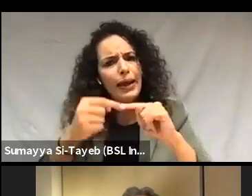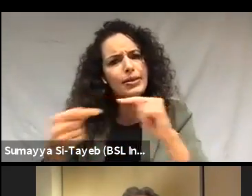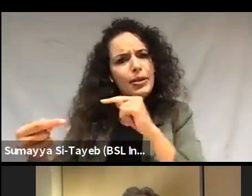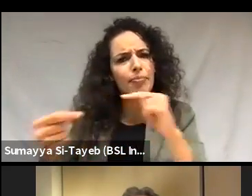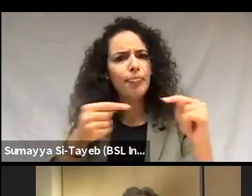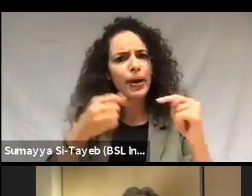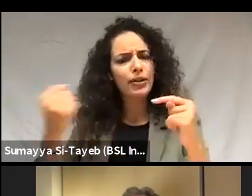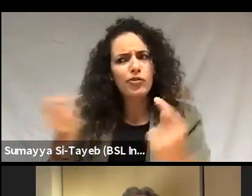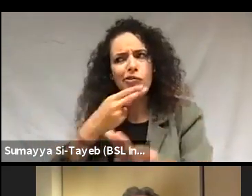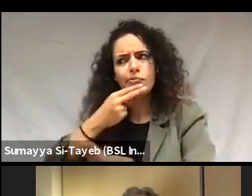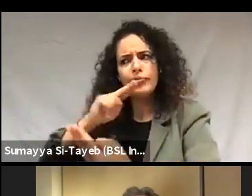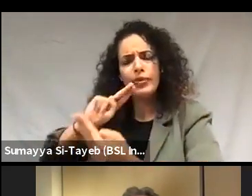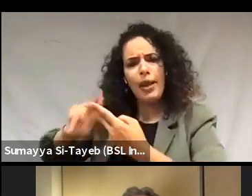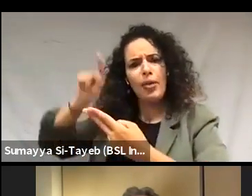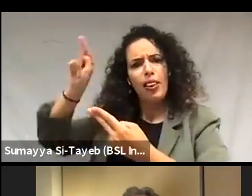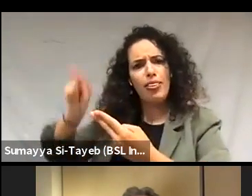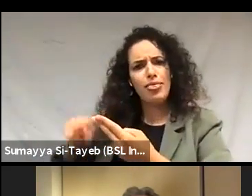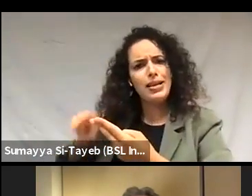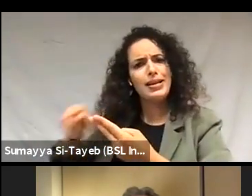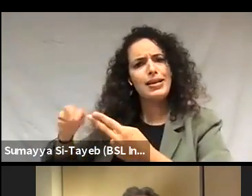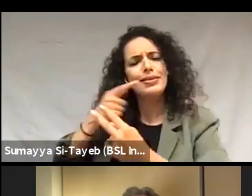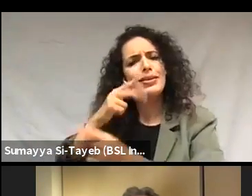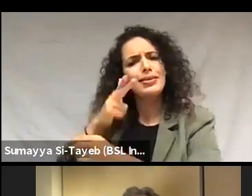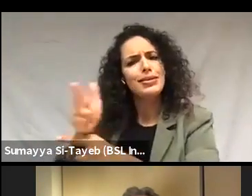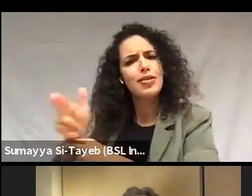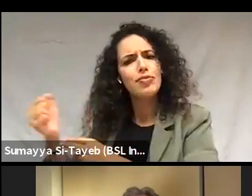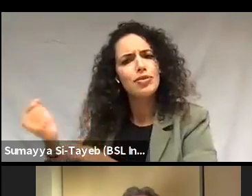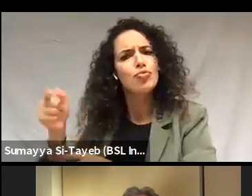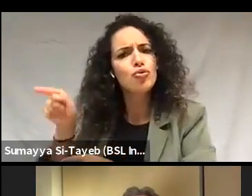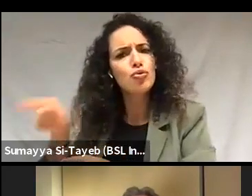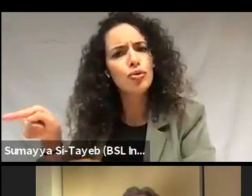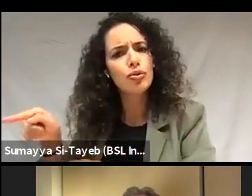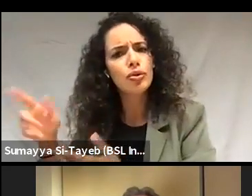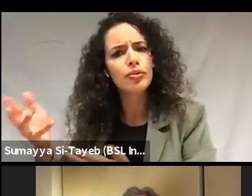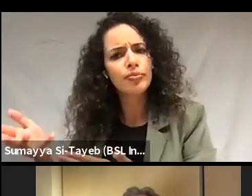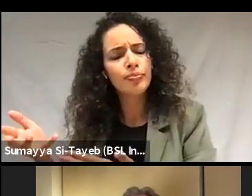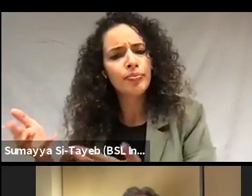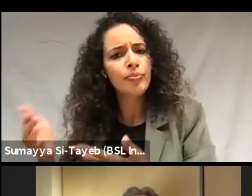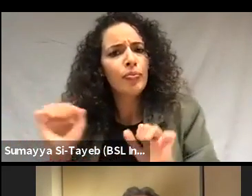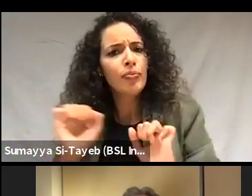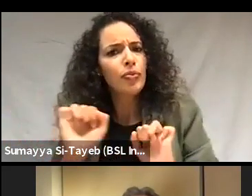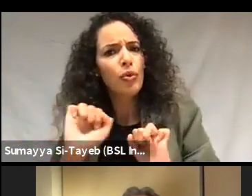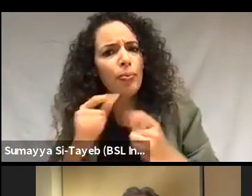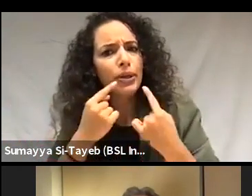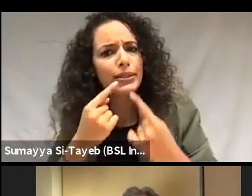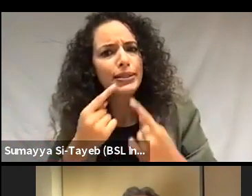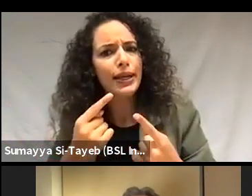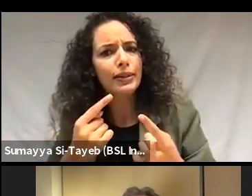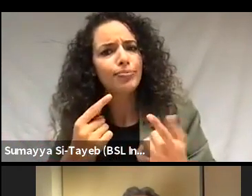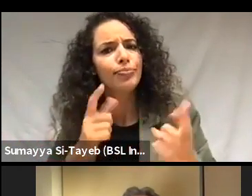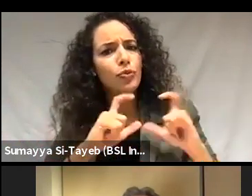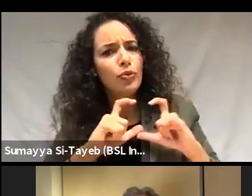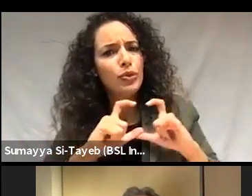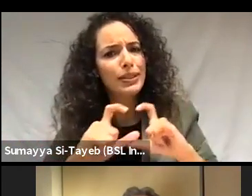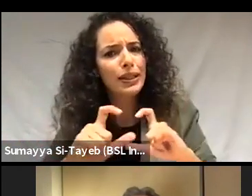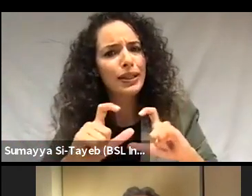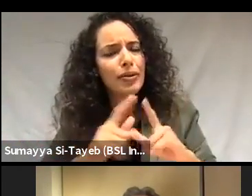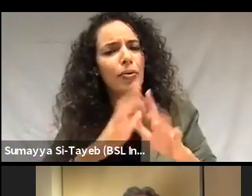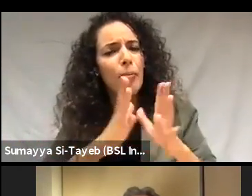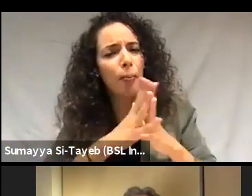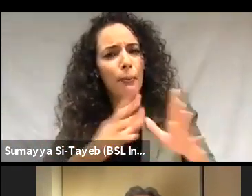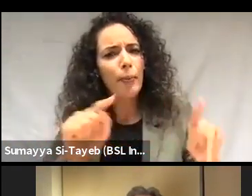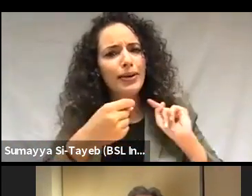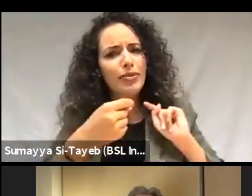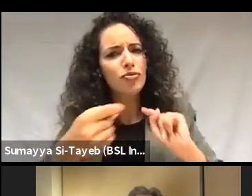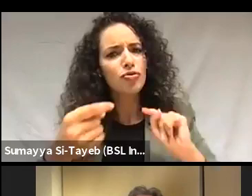tells us that that debate, that reporting has not been reset. So there is still a major challenge for all of us.